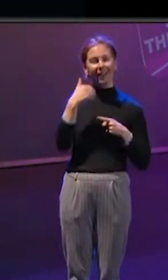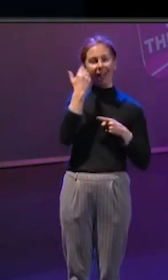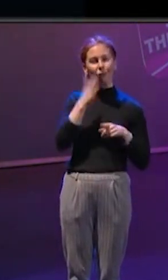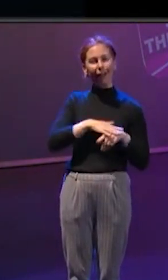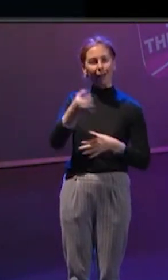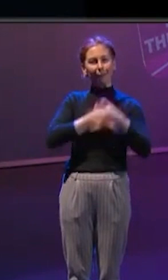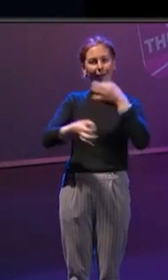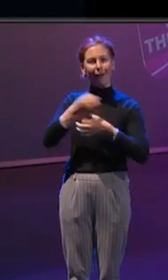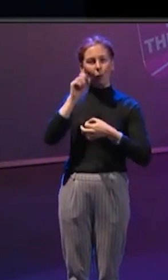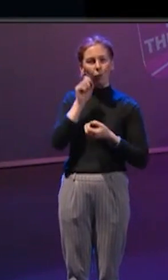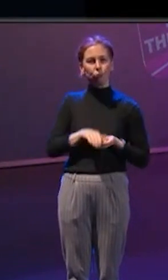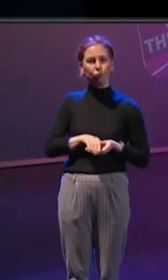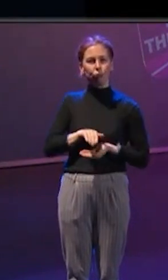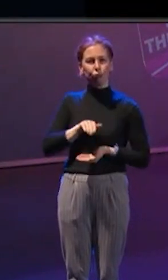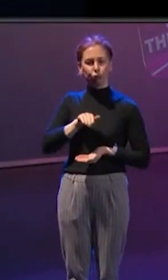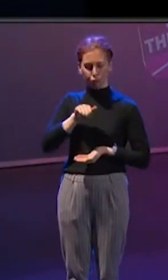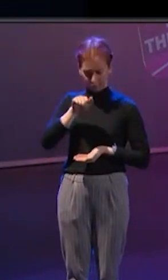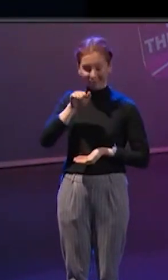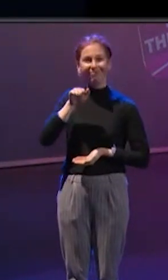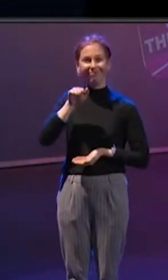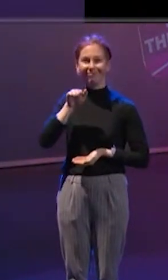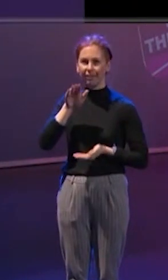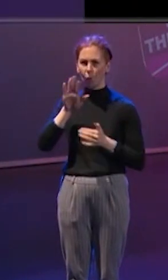be making a better salary than I do as a producer.